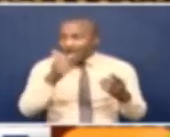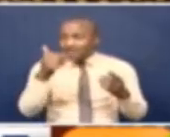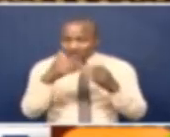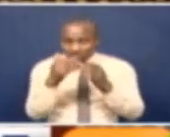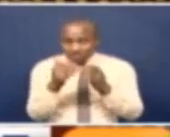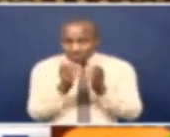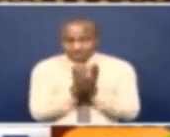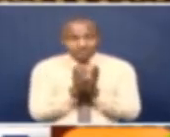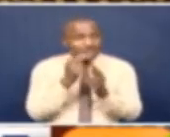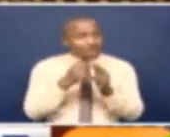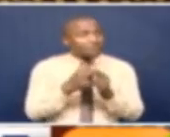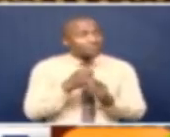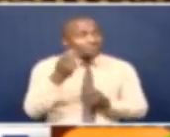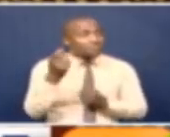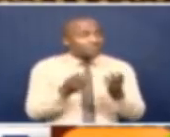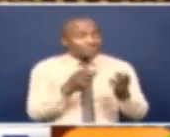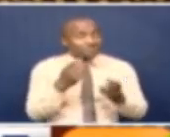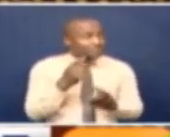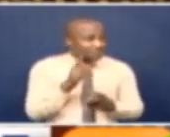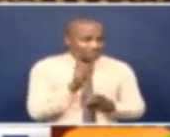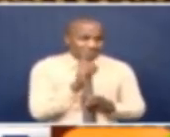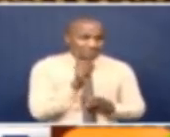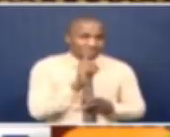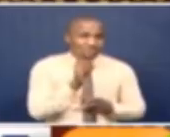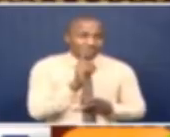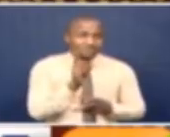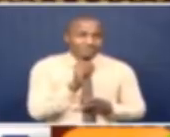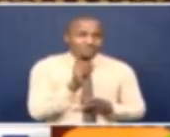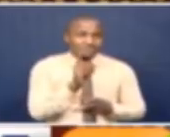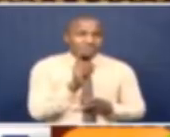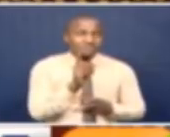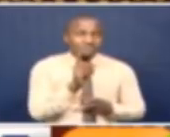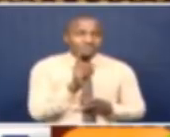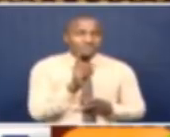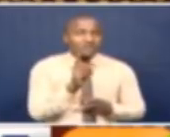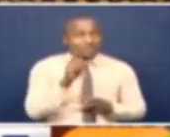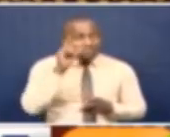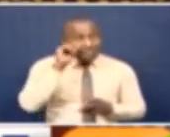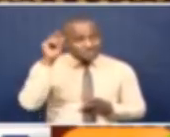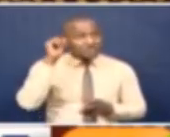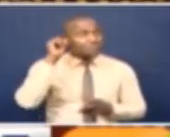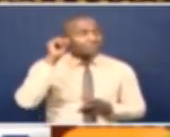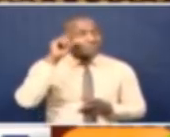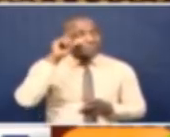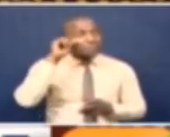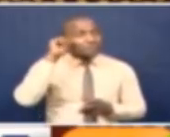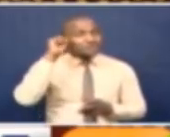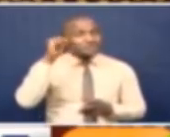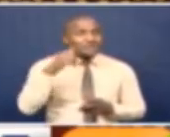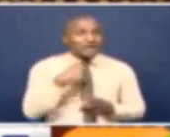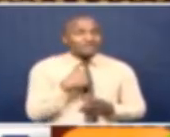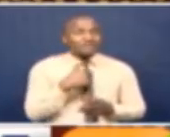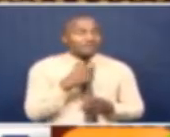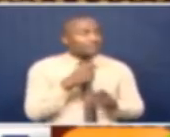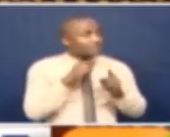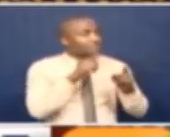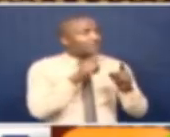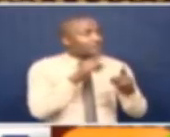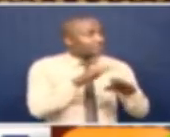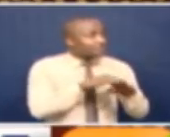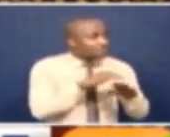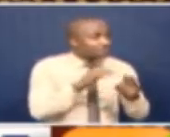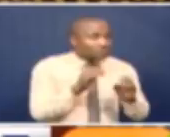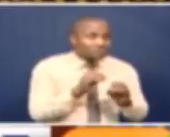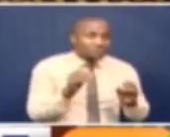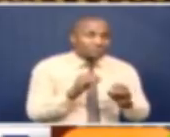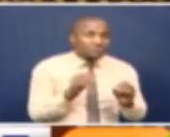Apparently, I've seen it, it's very convenient. In the coast, we play politics in the coast. I know to blame the Kikuyus on anything and everything is a